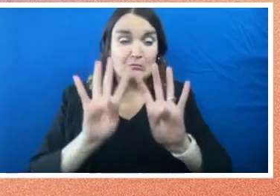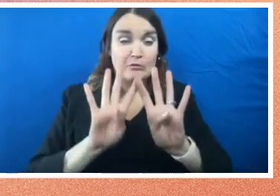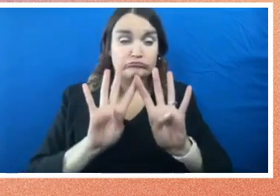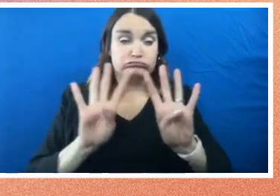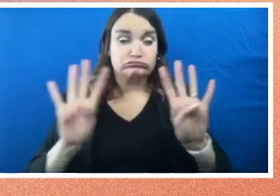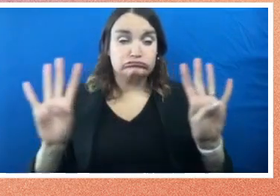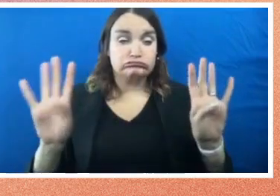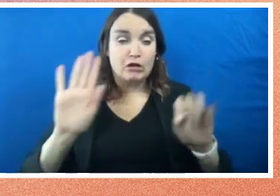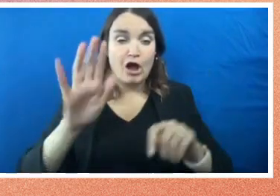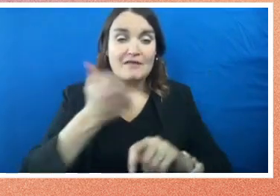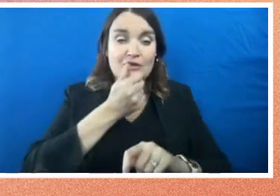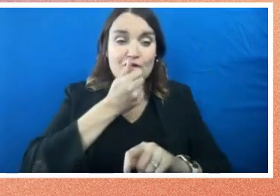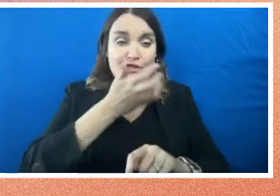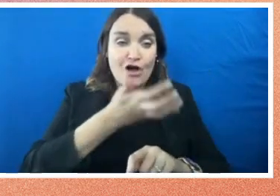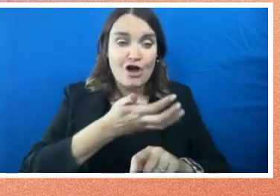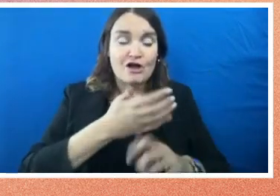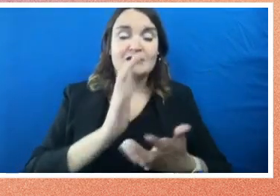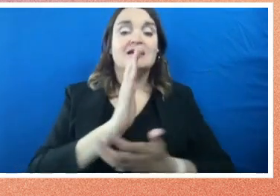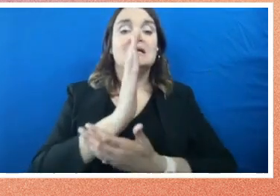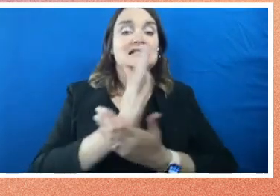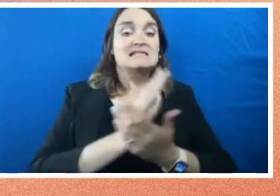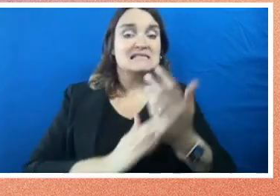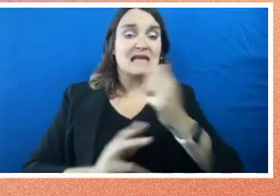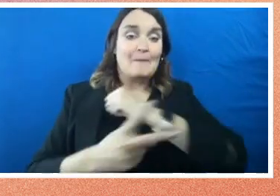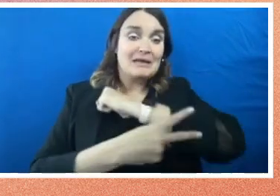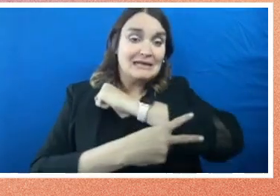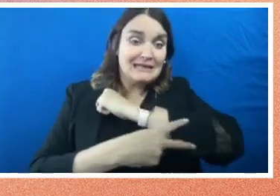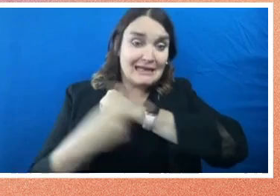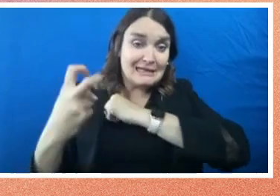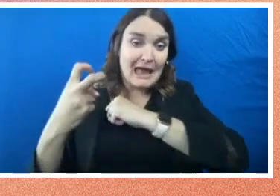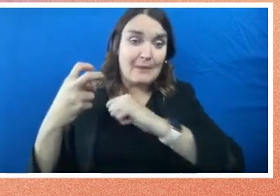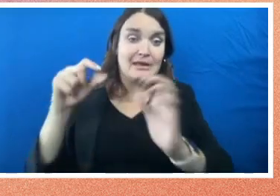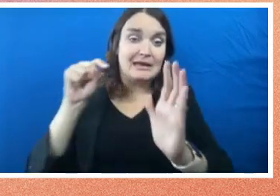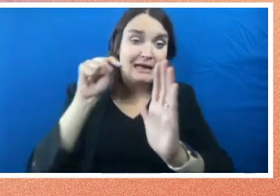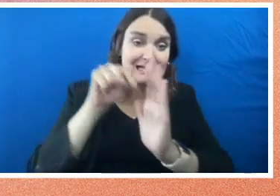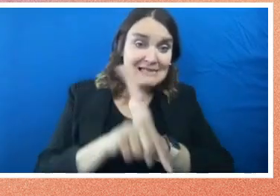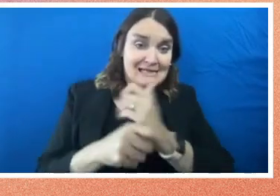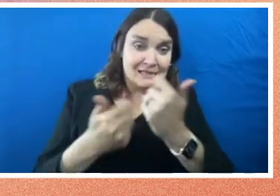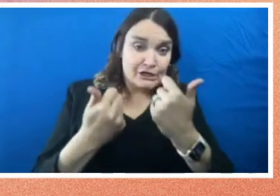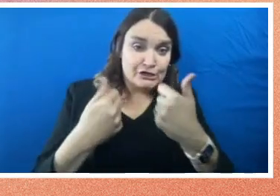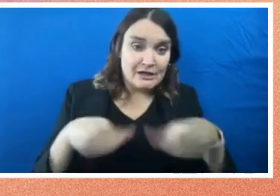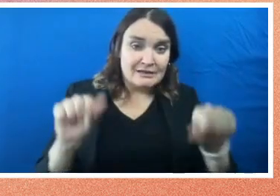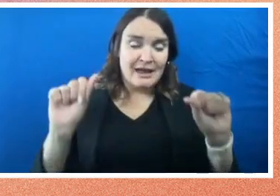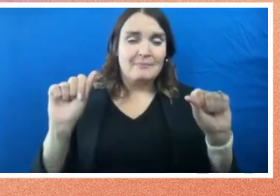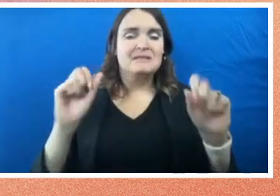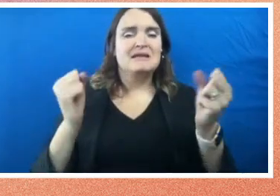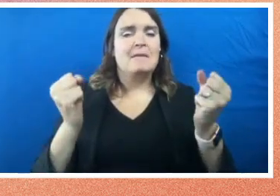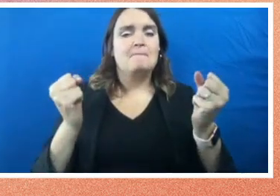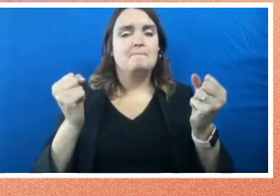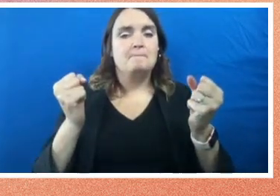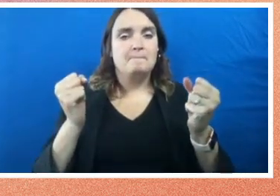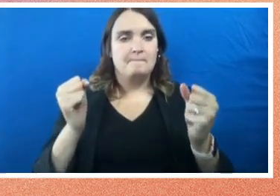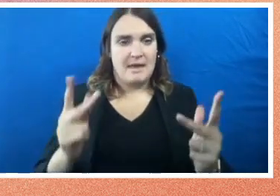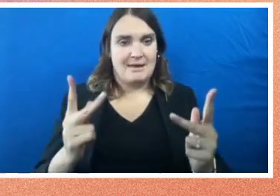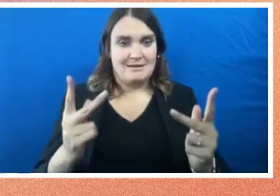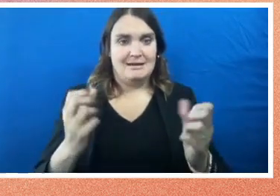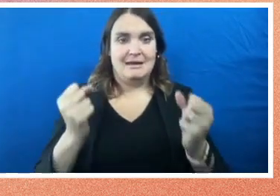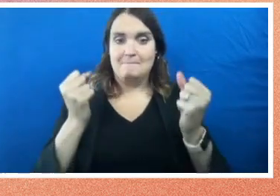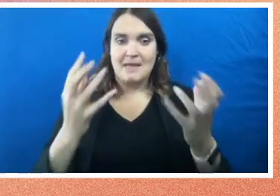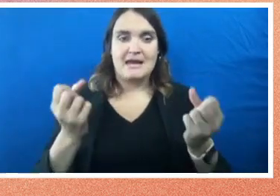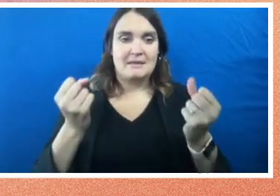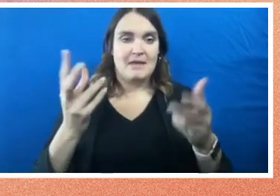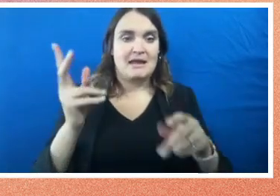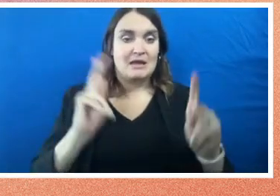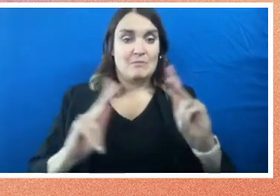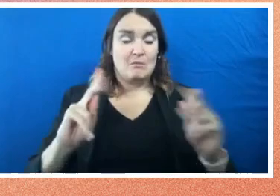have survived kidnapping and assassination attempts. Many live through the terror and trauma of being in the